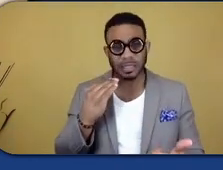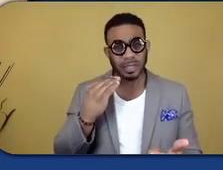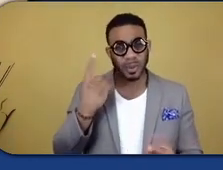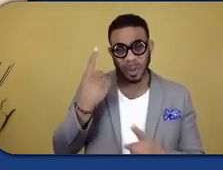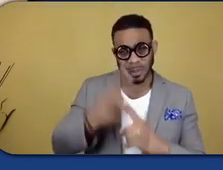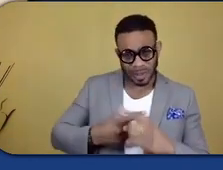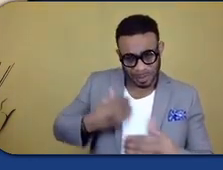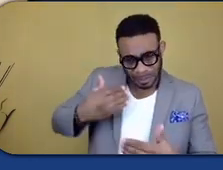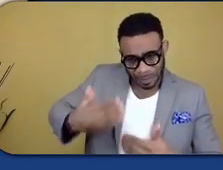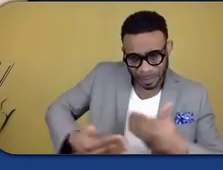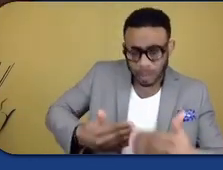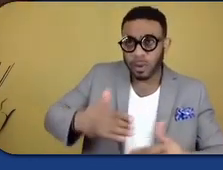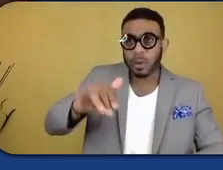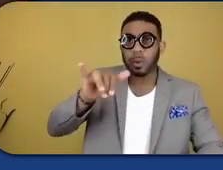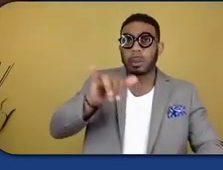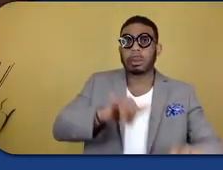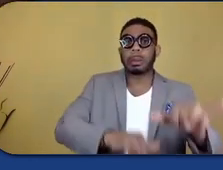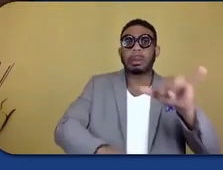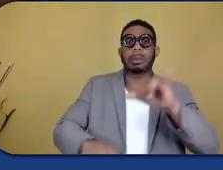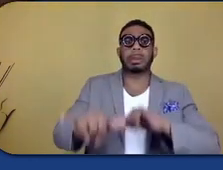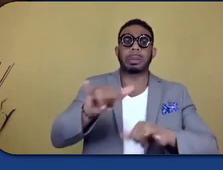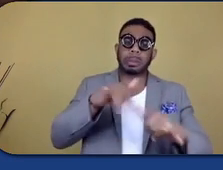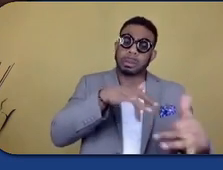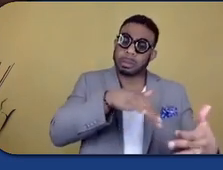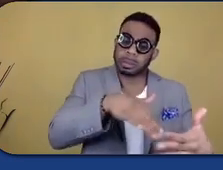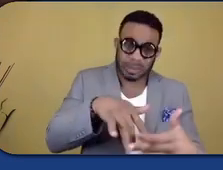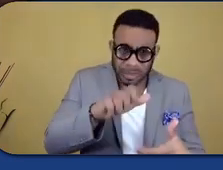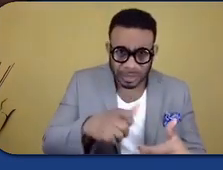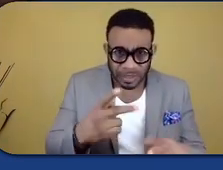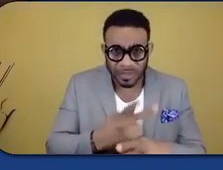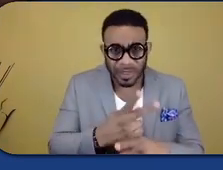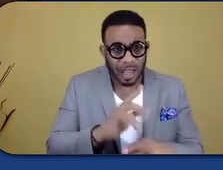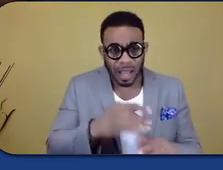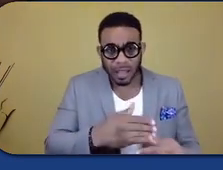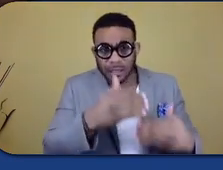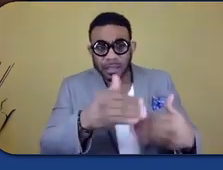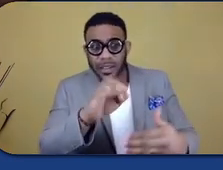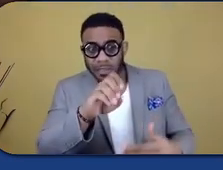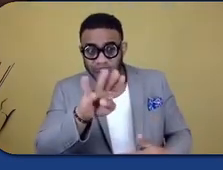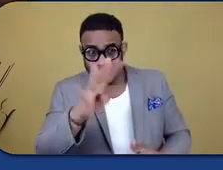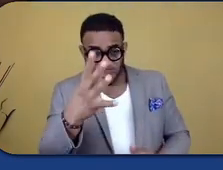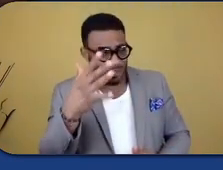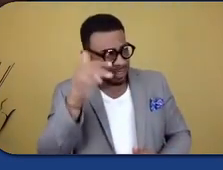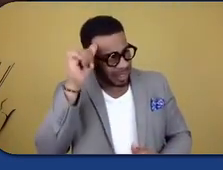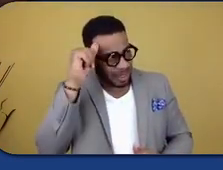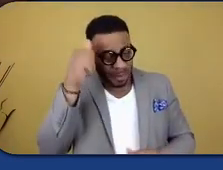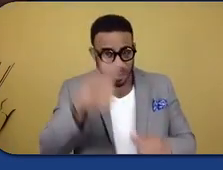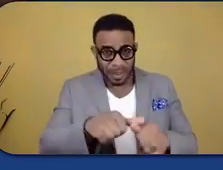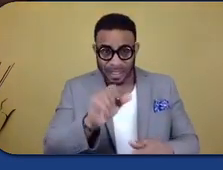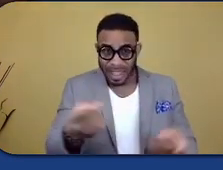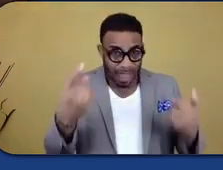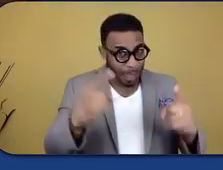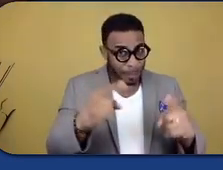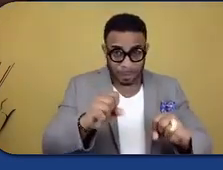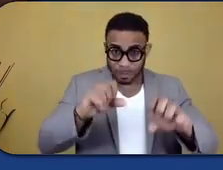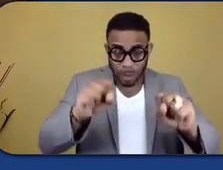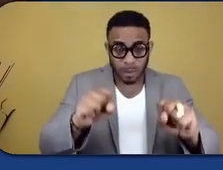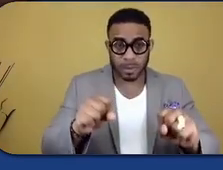because we opened the school in February 5th, and then this thing happened on the 23rd of